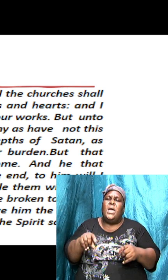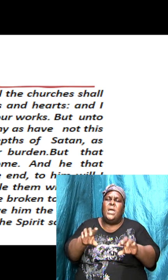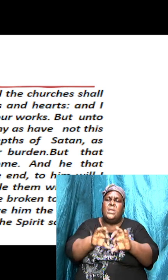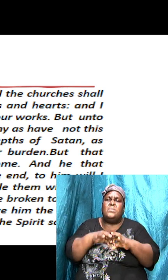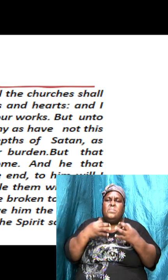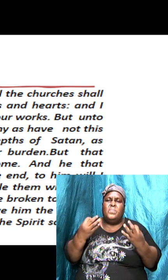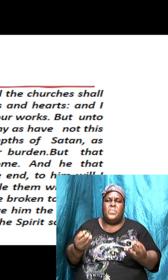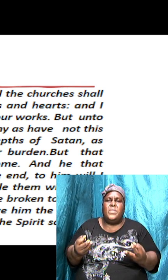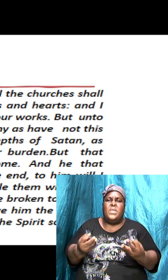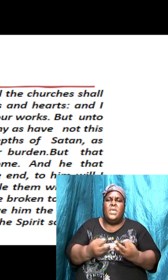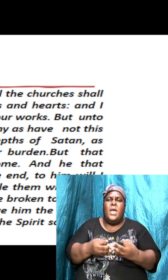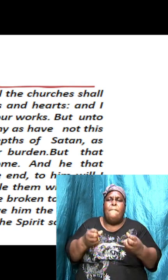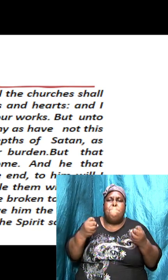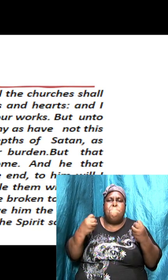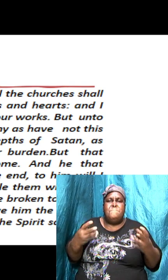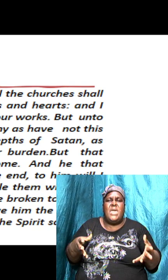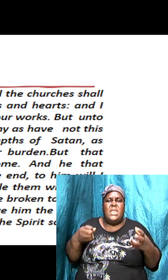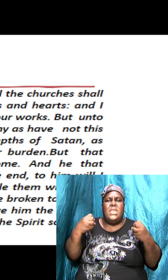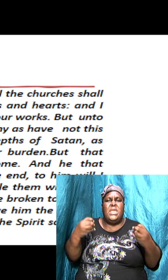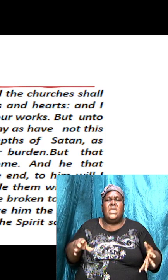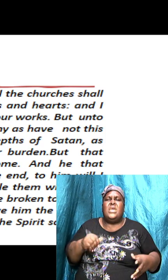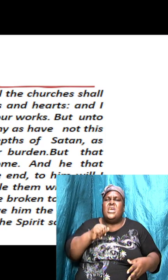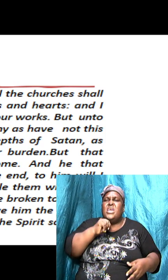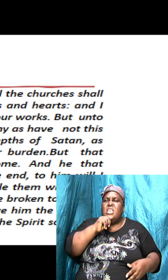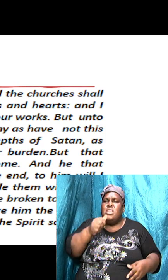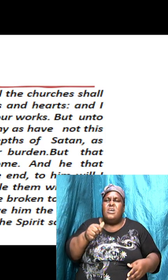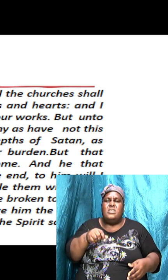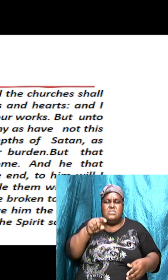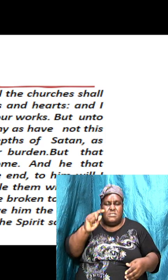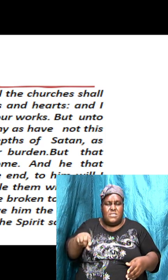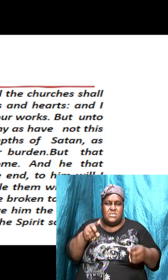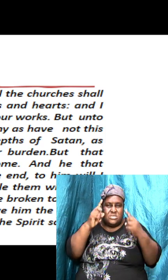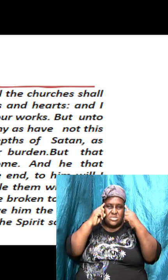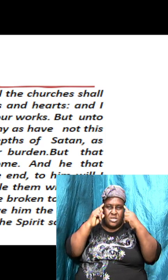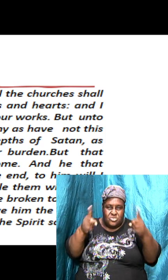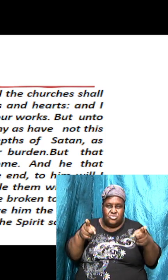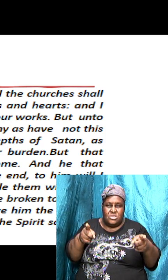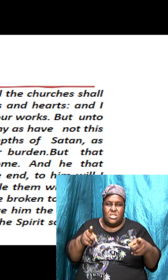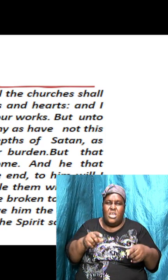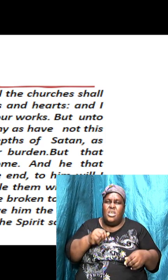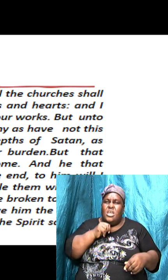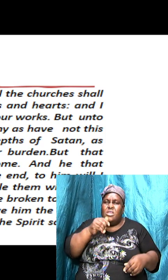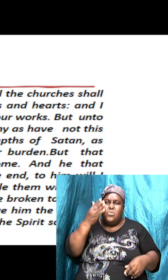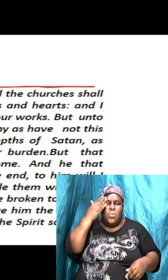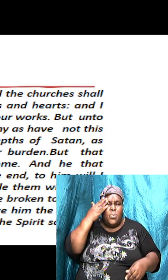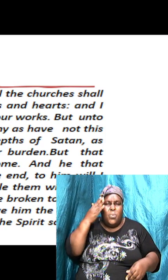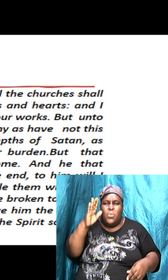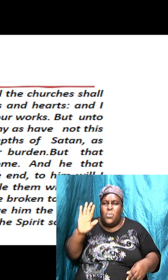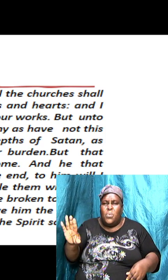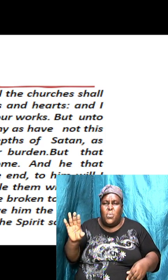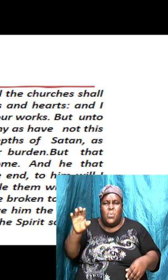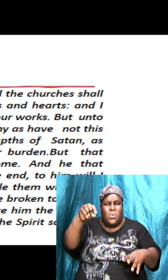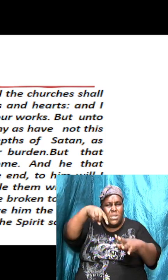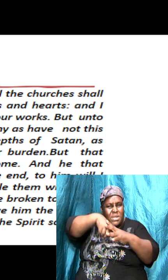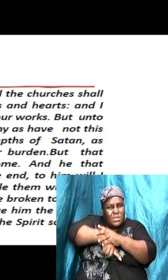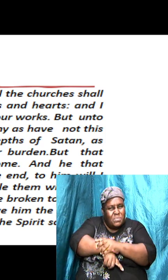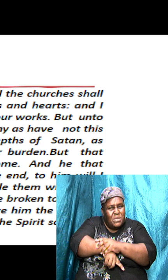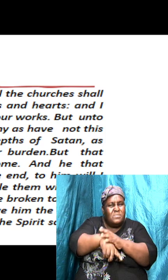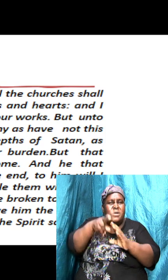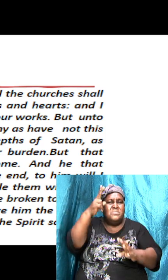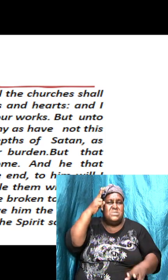Thyatira, as many as have not this doctrine, and which have not known the depths of